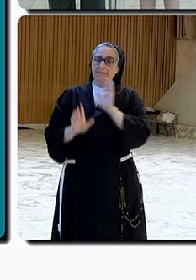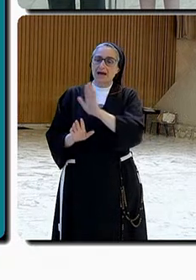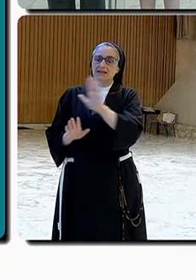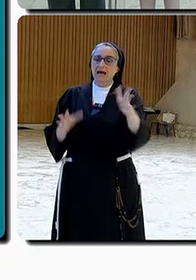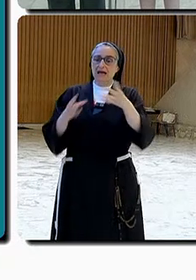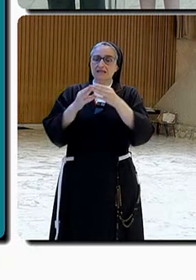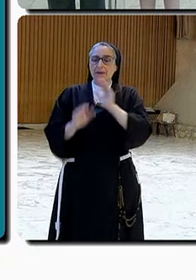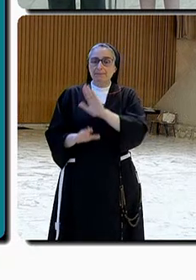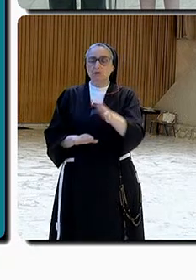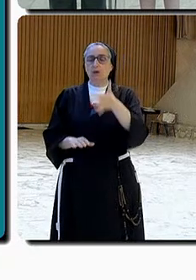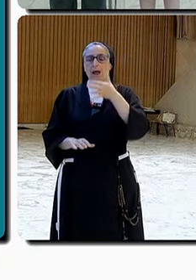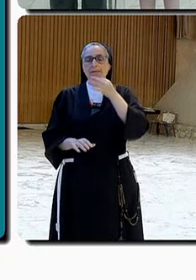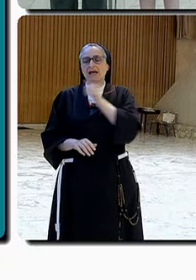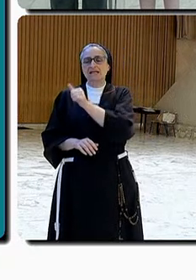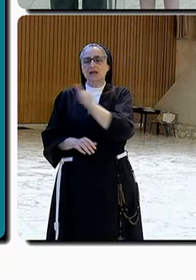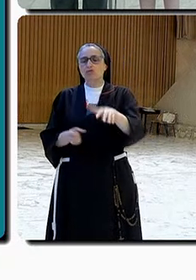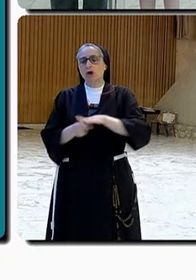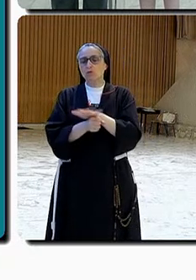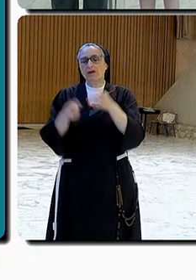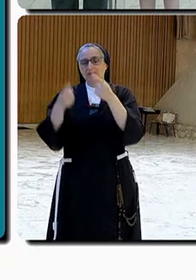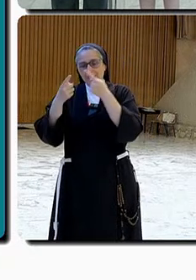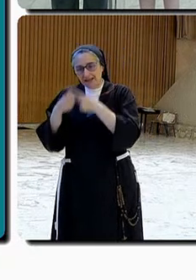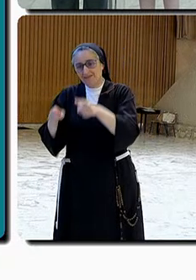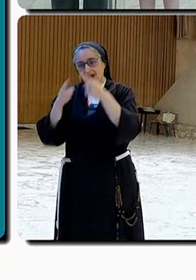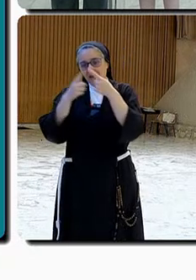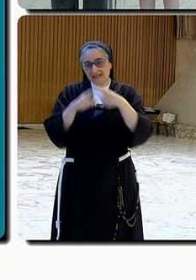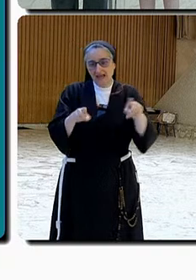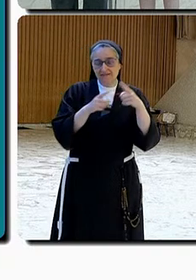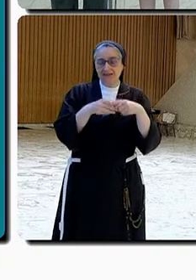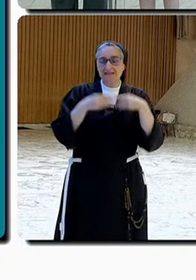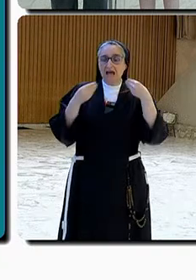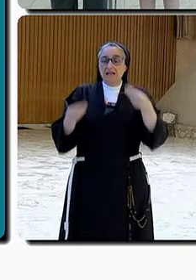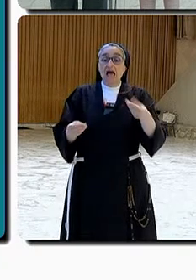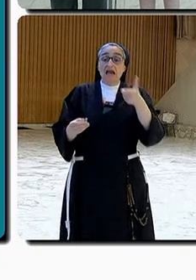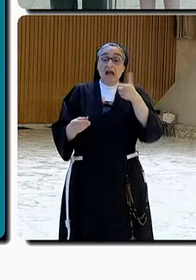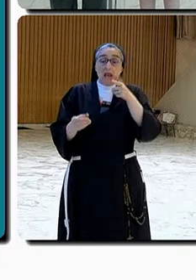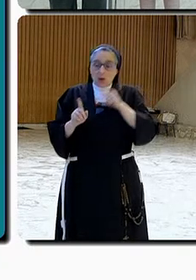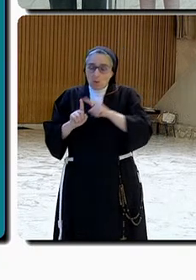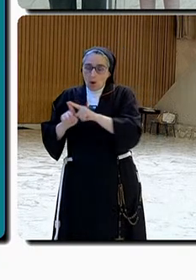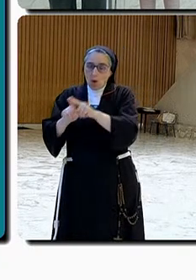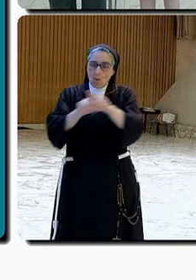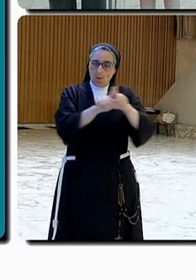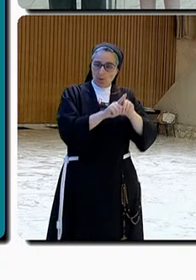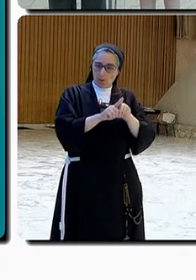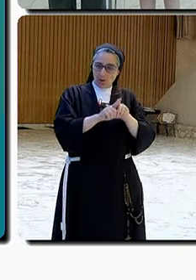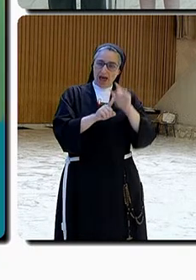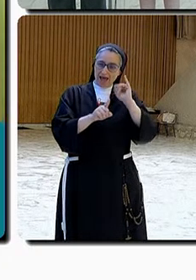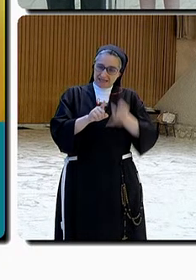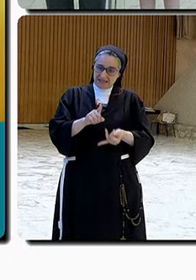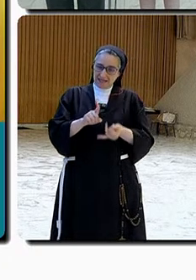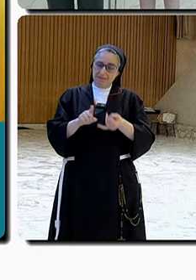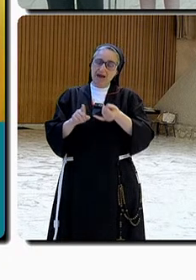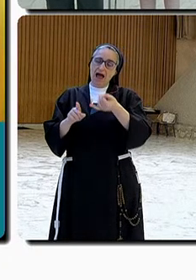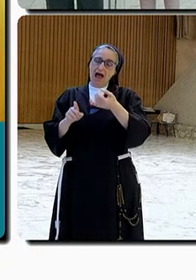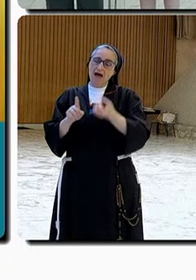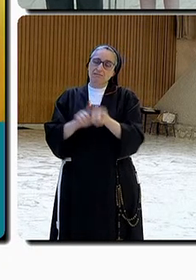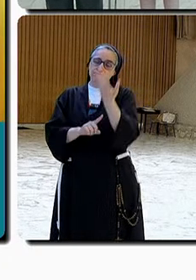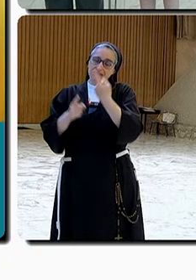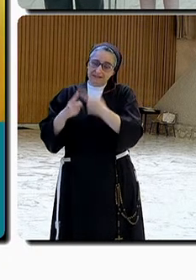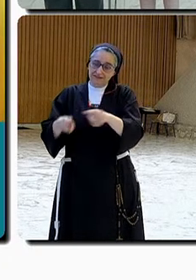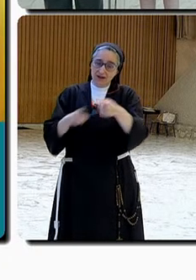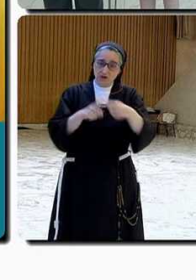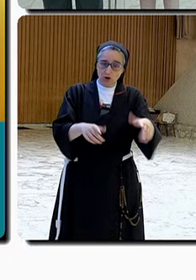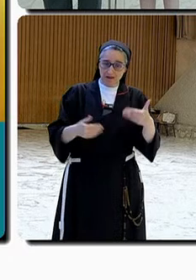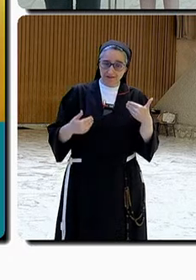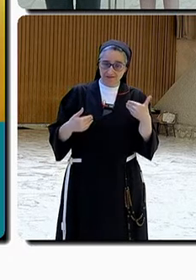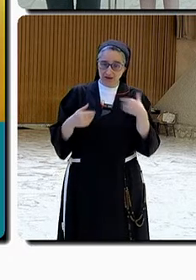families a common language they can use to encourage and support each other in living healthy, holy lives. The Liturgy of Domestic Church